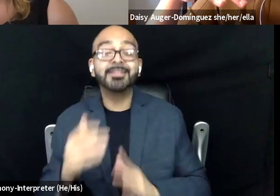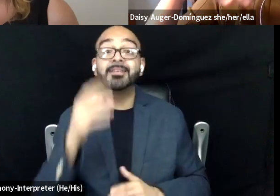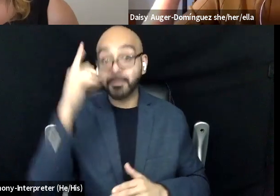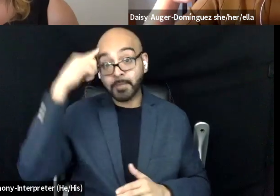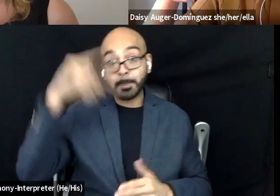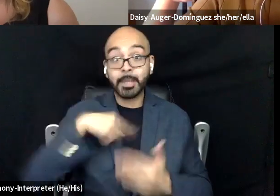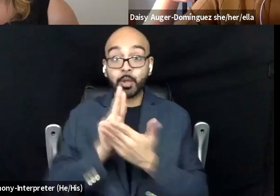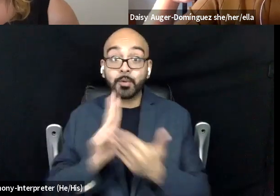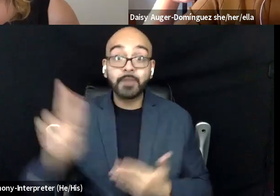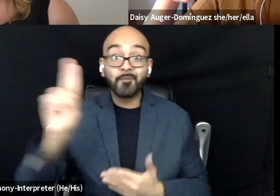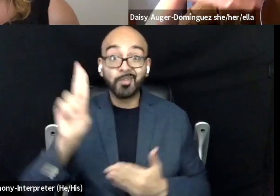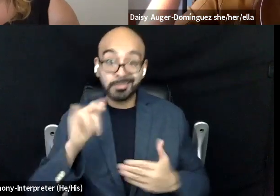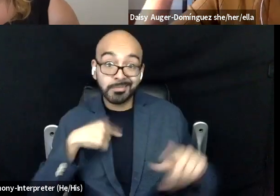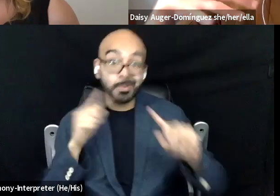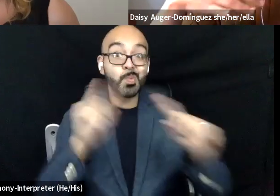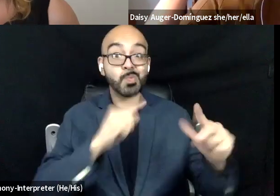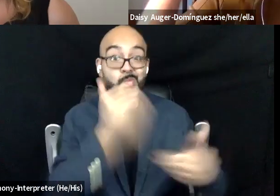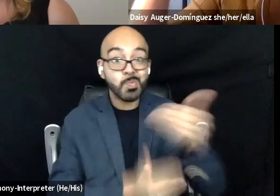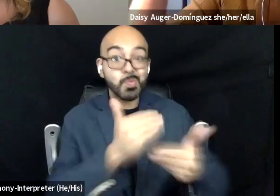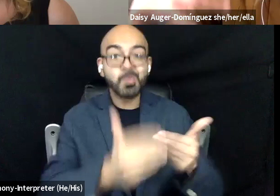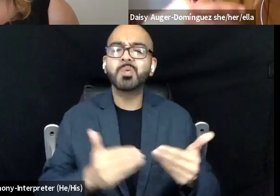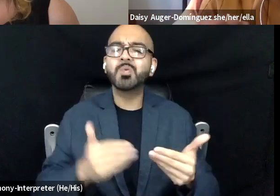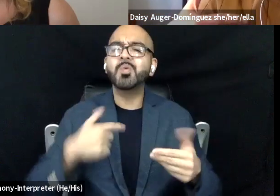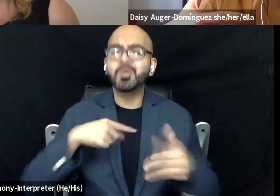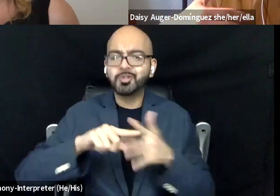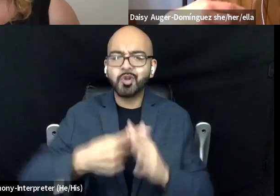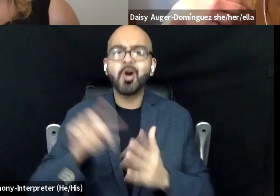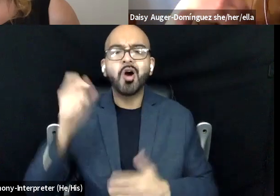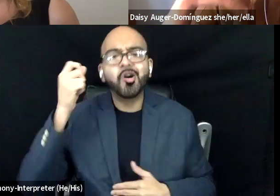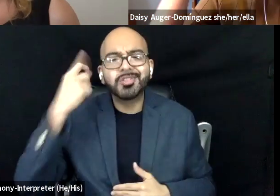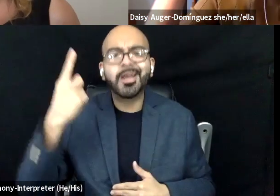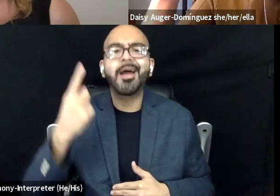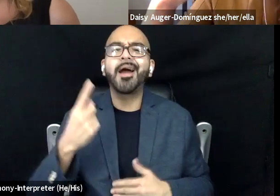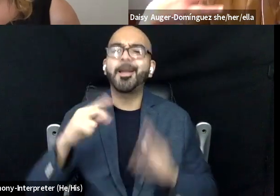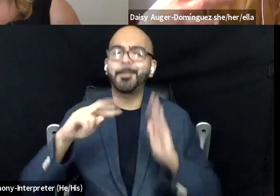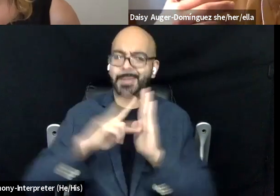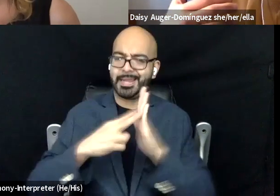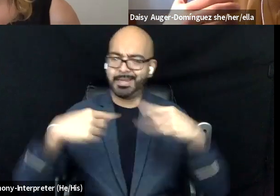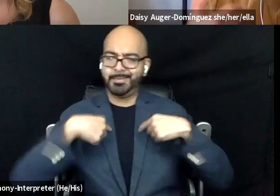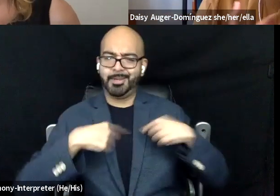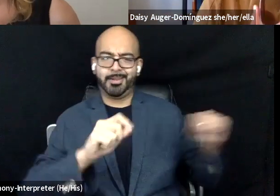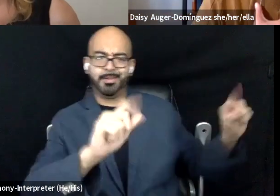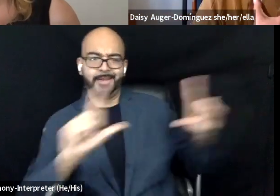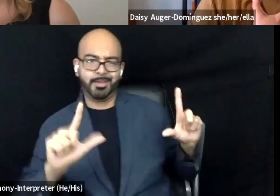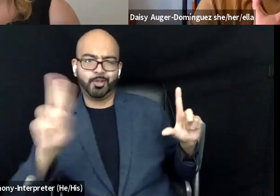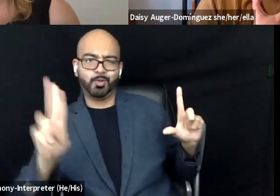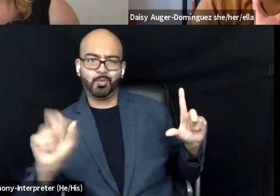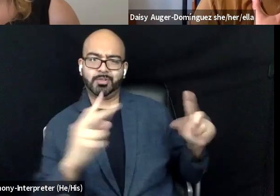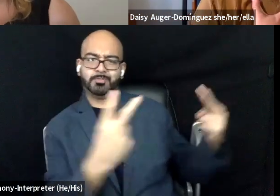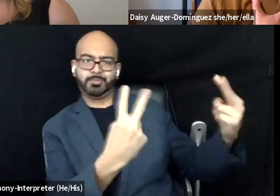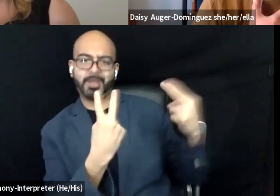was the time when I began understanding it within the US context, and began understanding actually about my